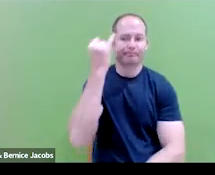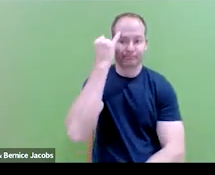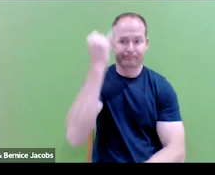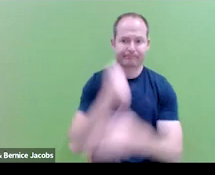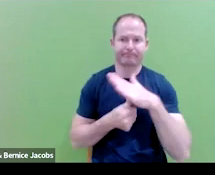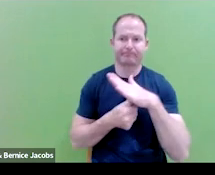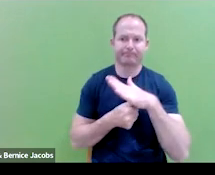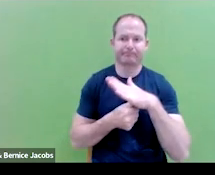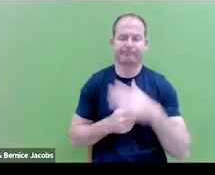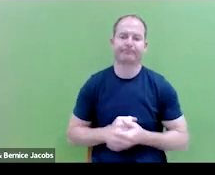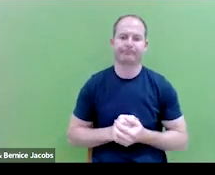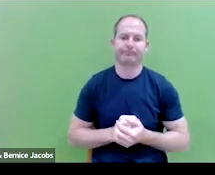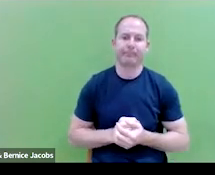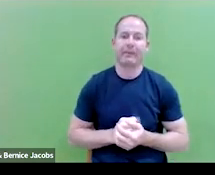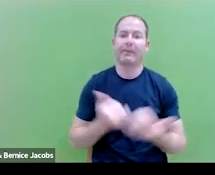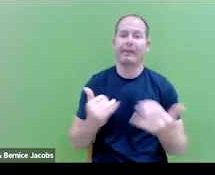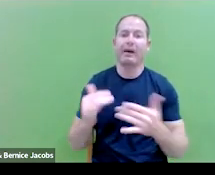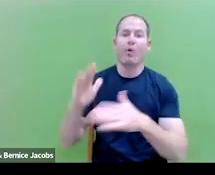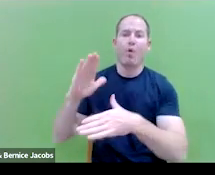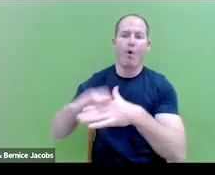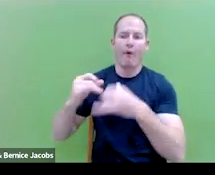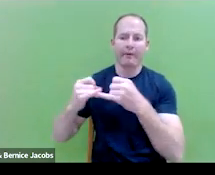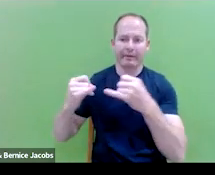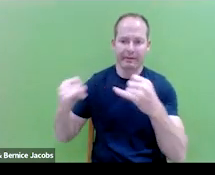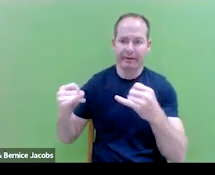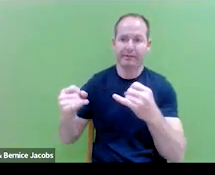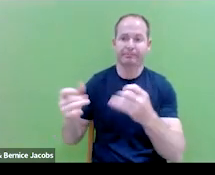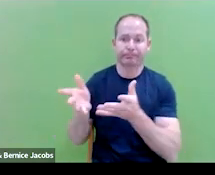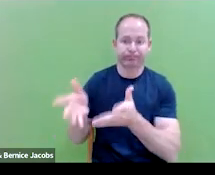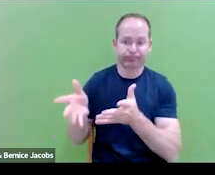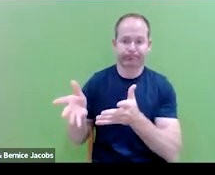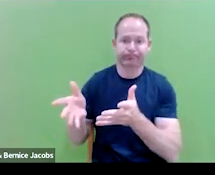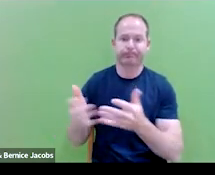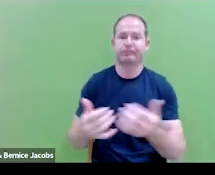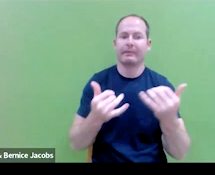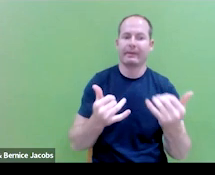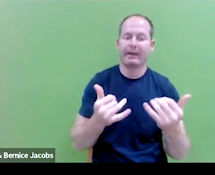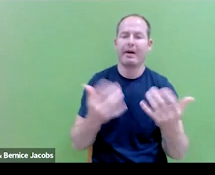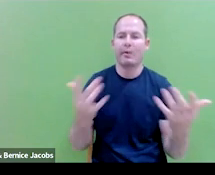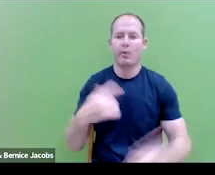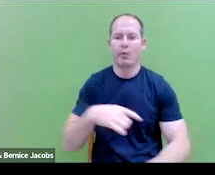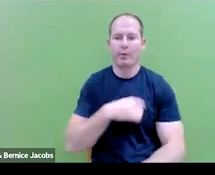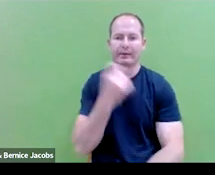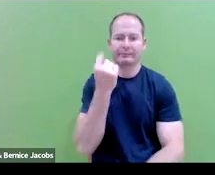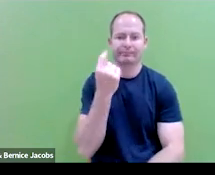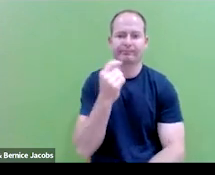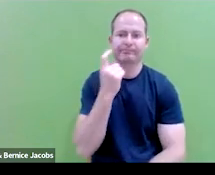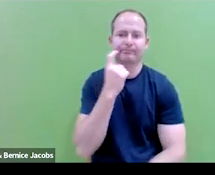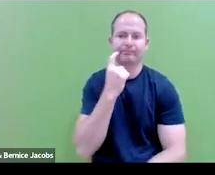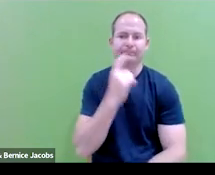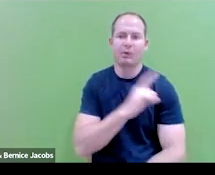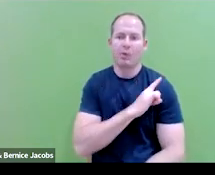of the online and the digital space. So the design is easy to understand regardless of the user's